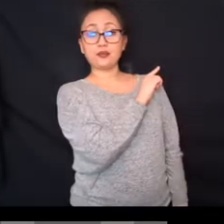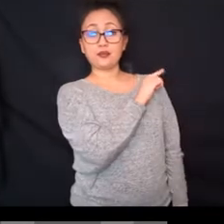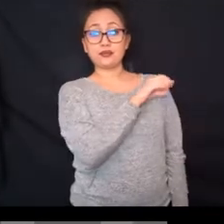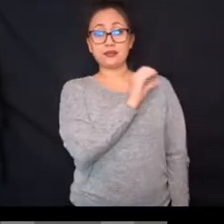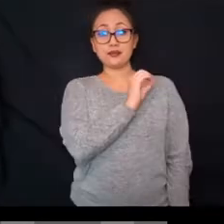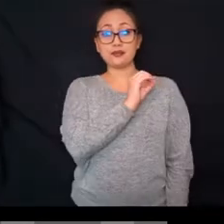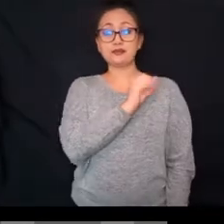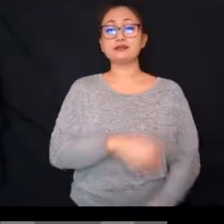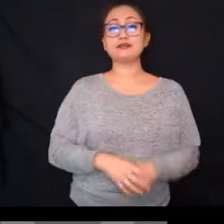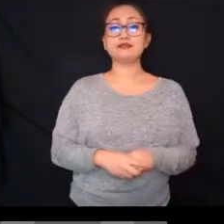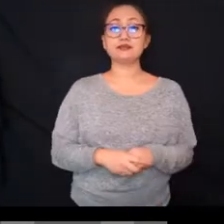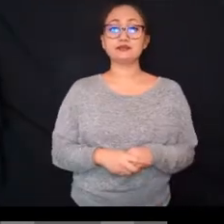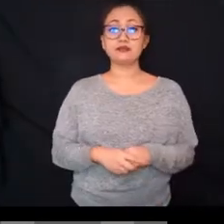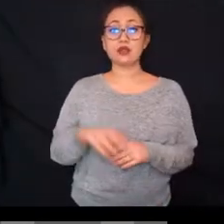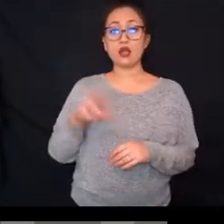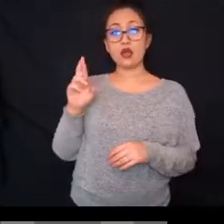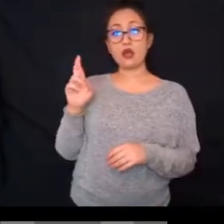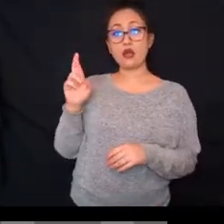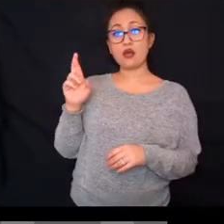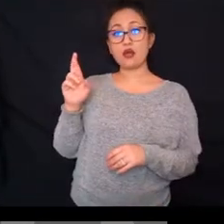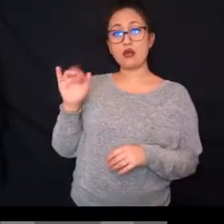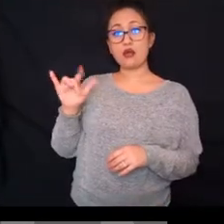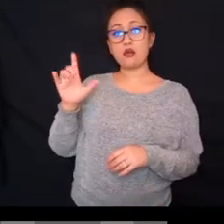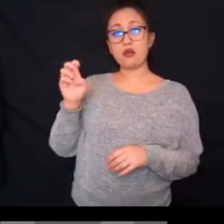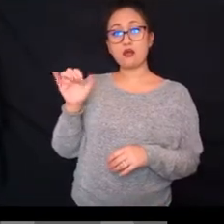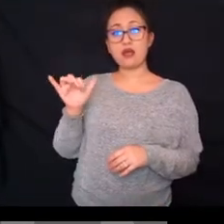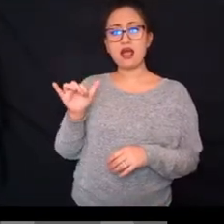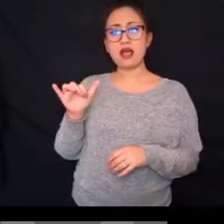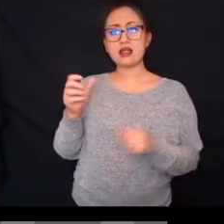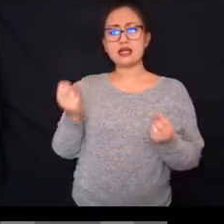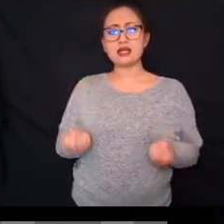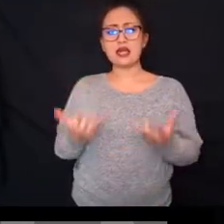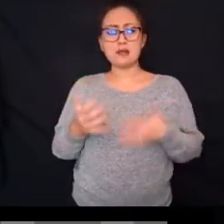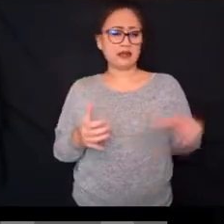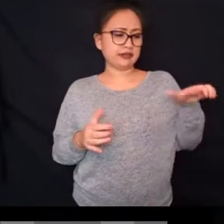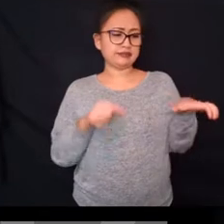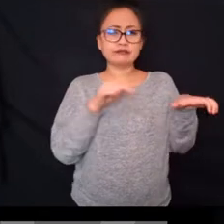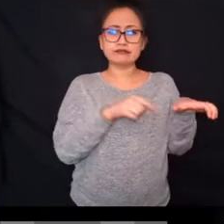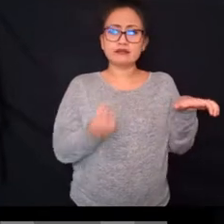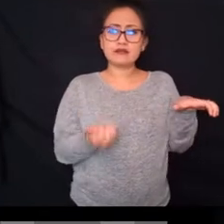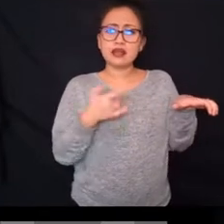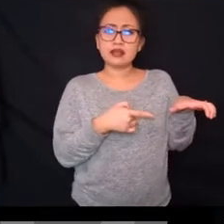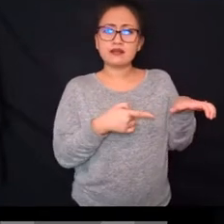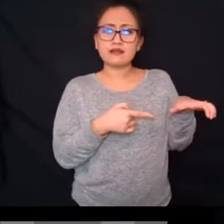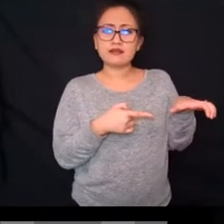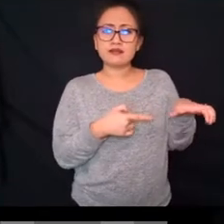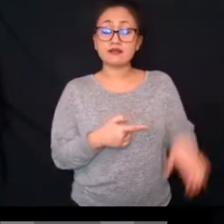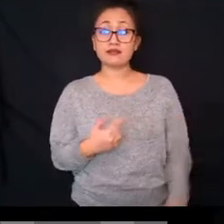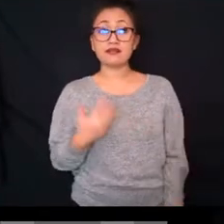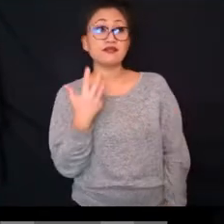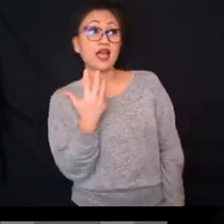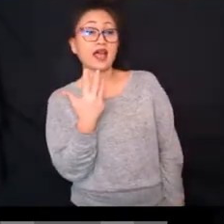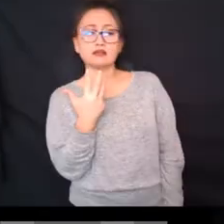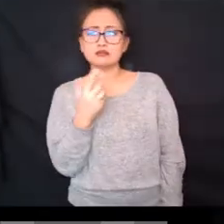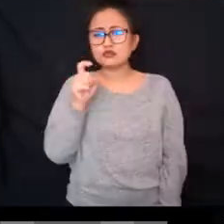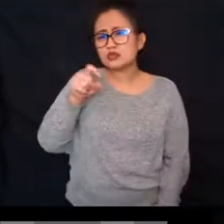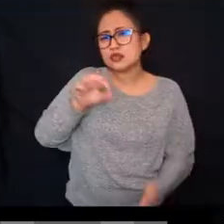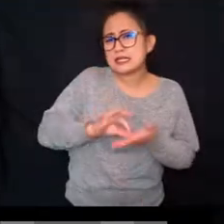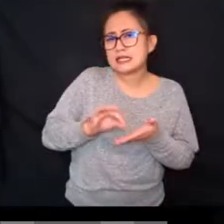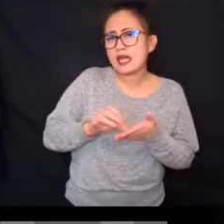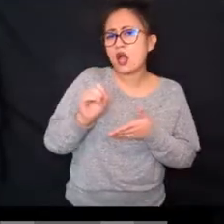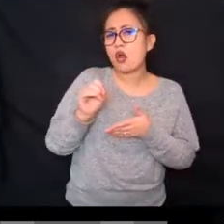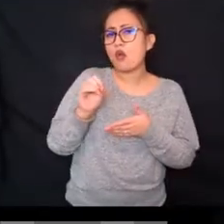And Riley, how many is on this part over here? 5. 5. Did you have to count to get that number? Or did you